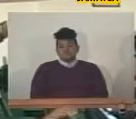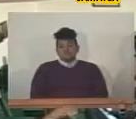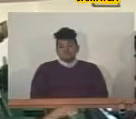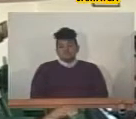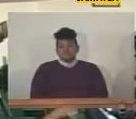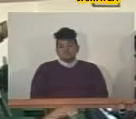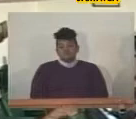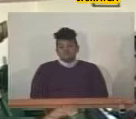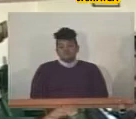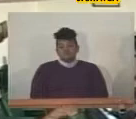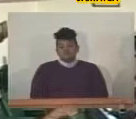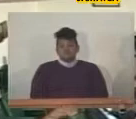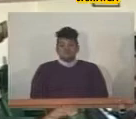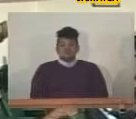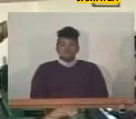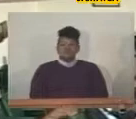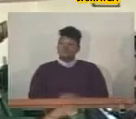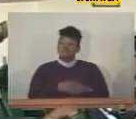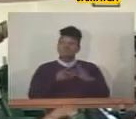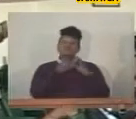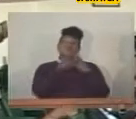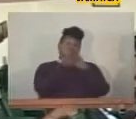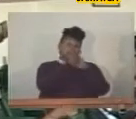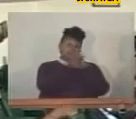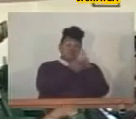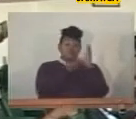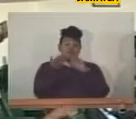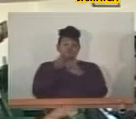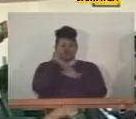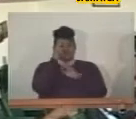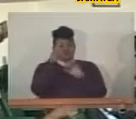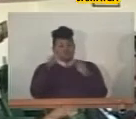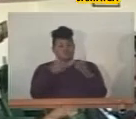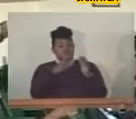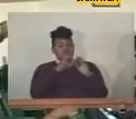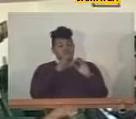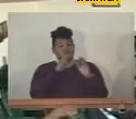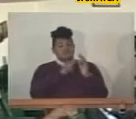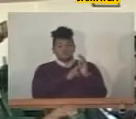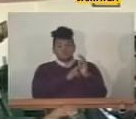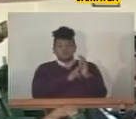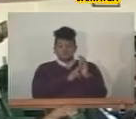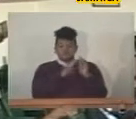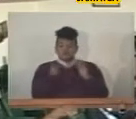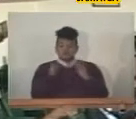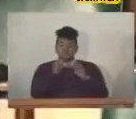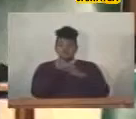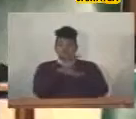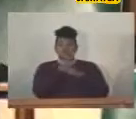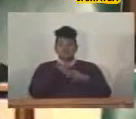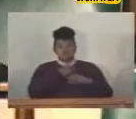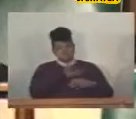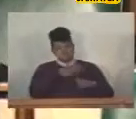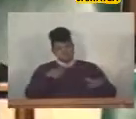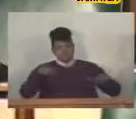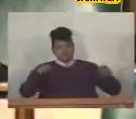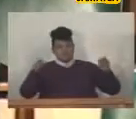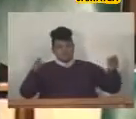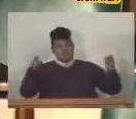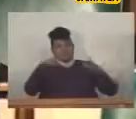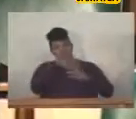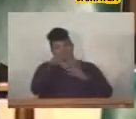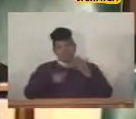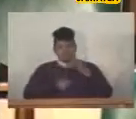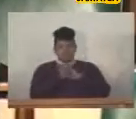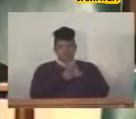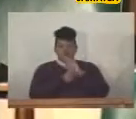Yes, I'm sorry. Recommitting bills brought from the Honourable House of Representatives. Minister. Mr. President, I beg to signify my willingness to take charge